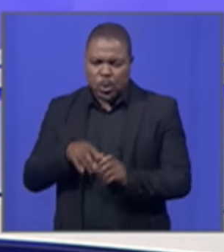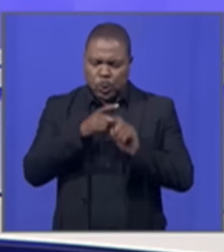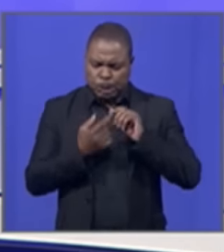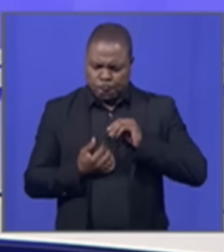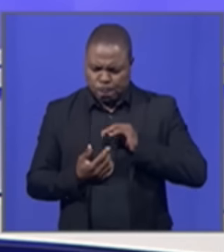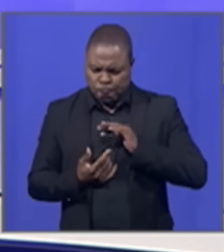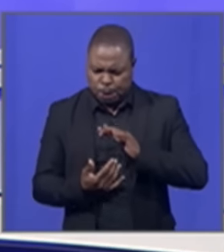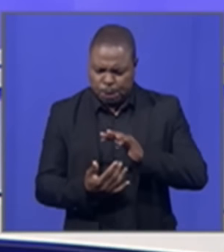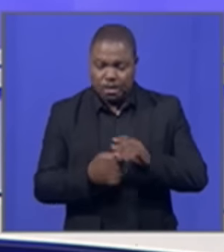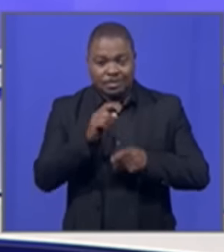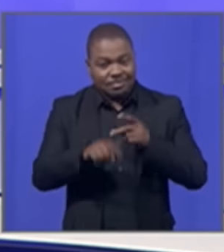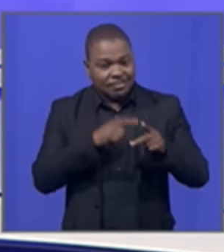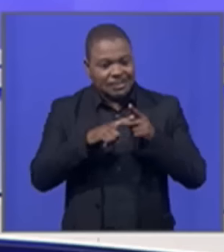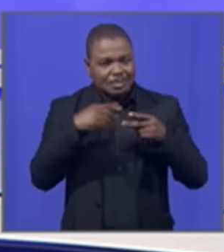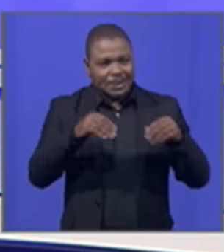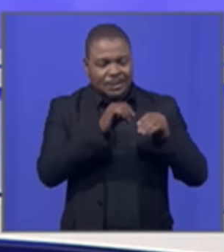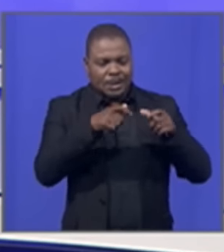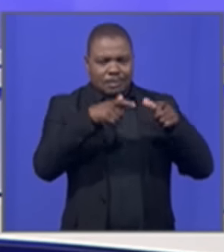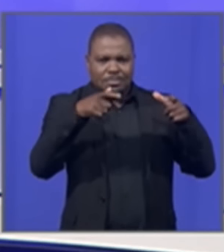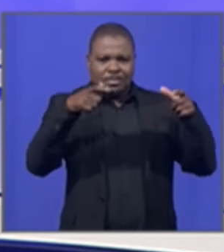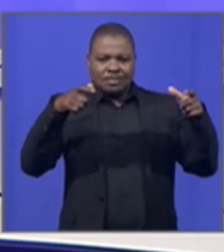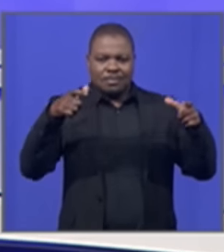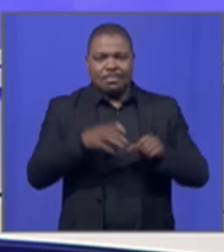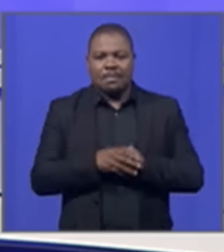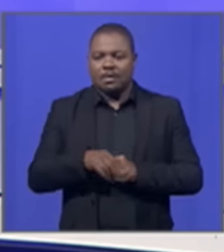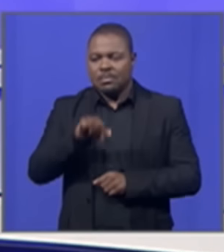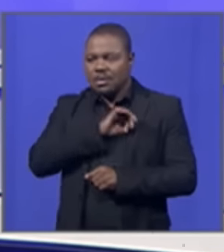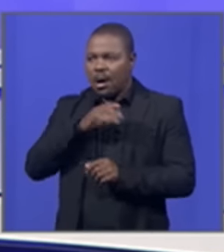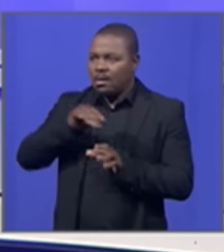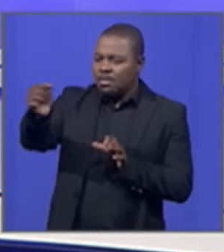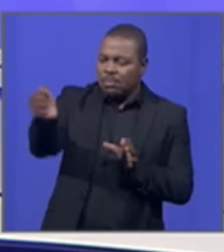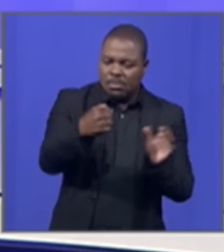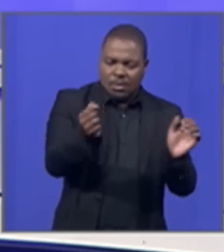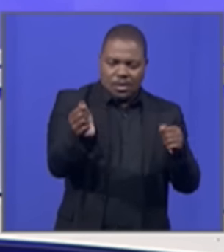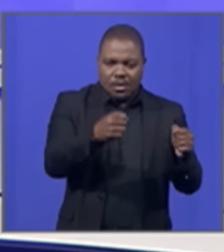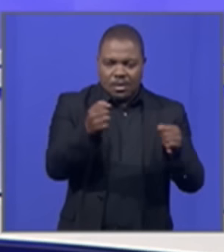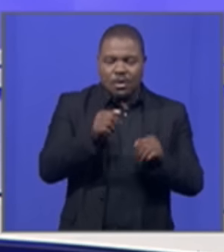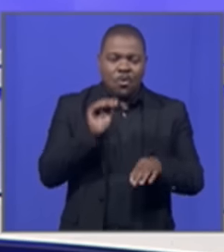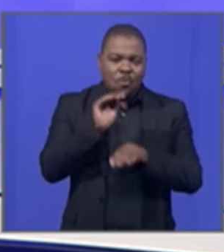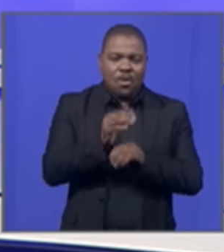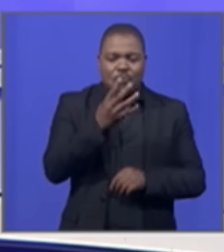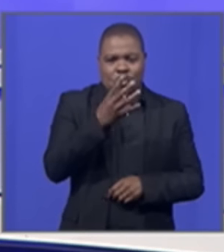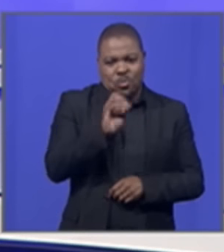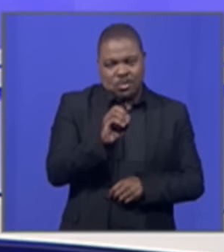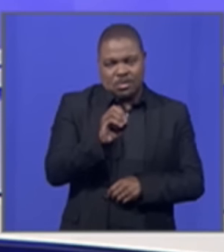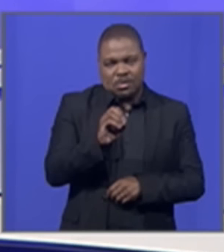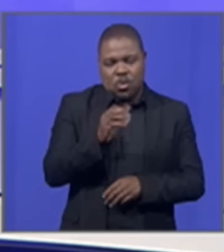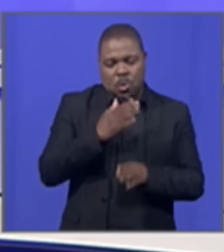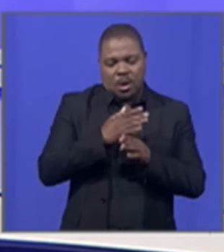mo dirile gore a godiše kgwebo ya gagwe ka go thola bašomi ba go feta ba 40 ba nakwana.